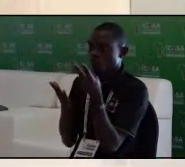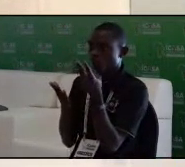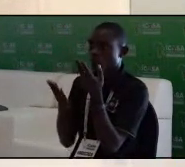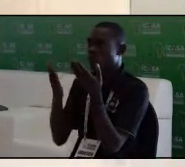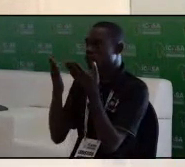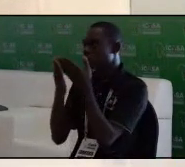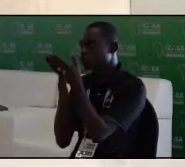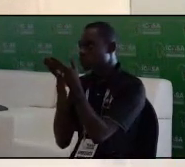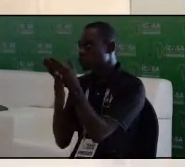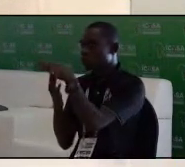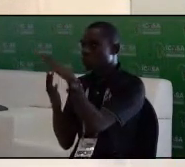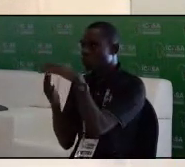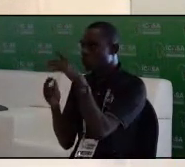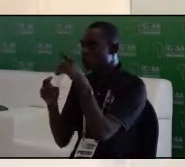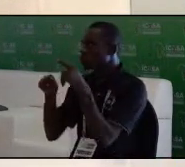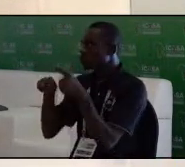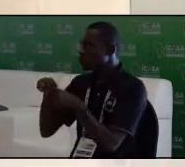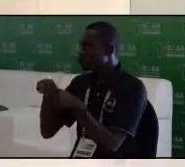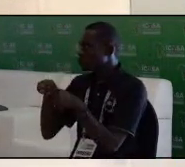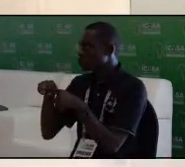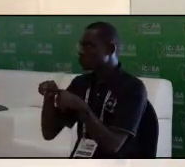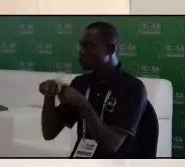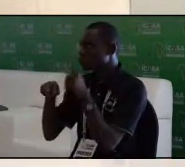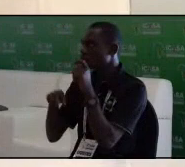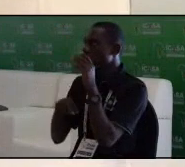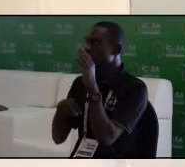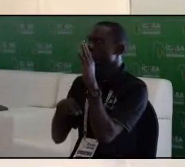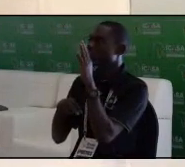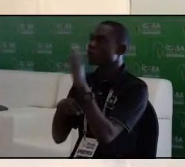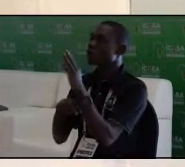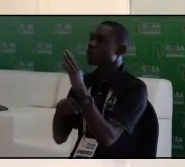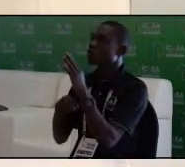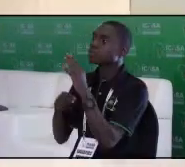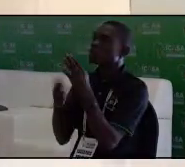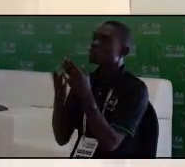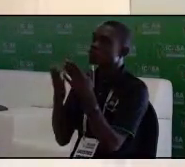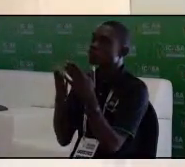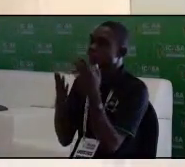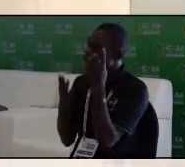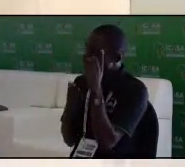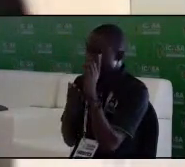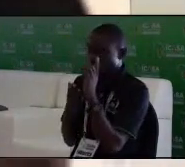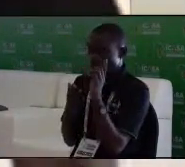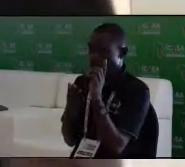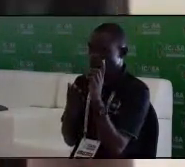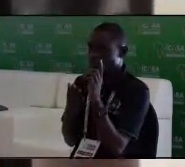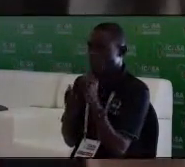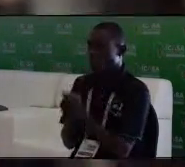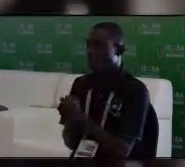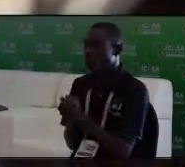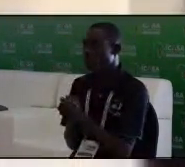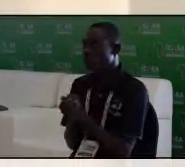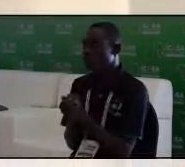spend across the entire HIV, TB, malaria portfolio, and notwithstanding the fact we don't have a great